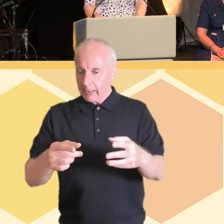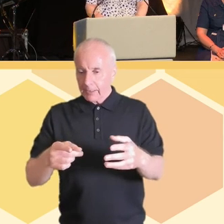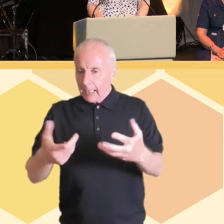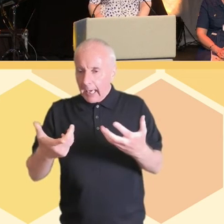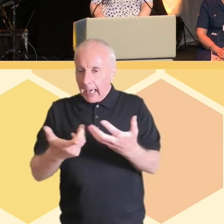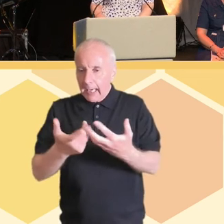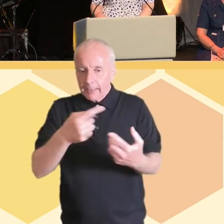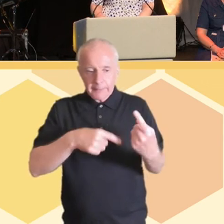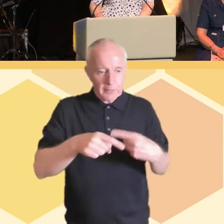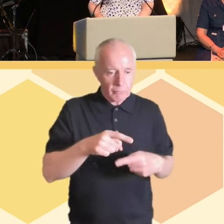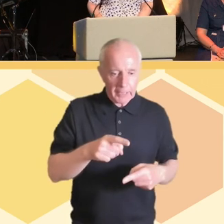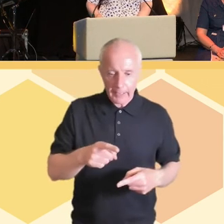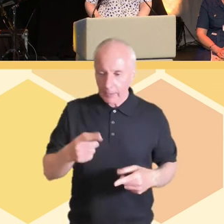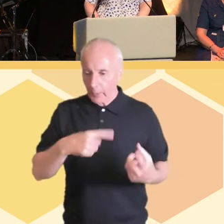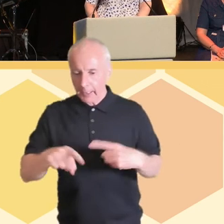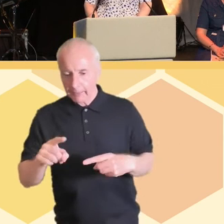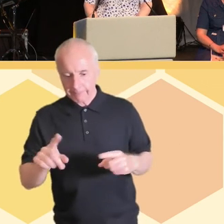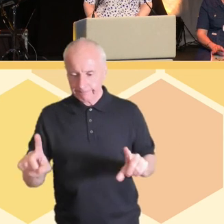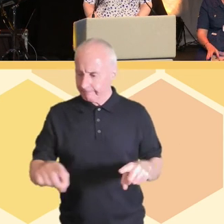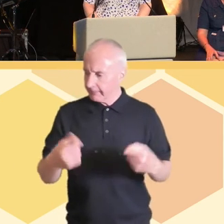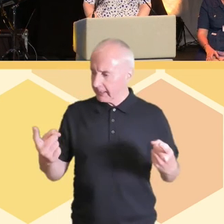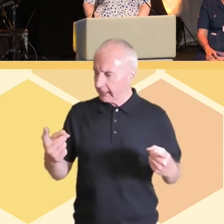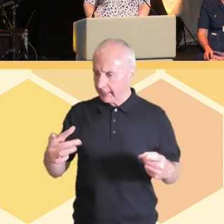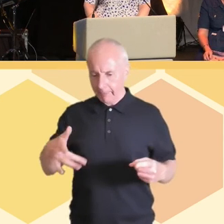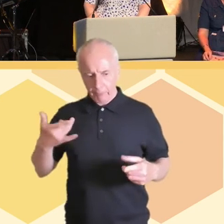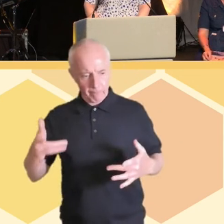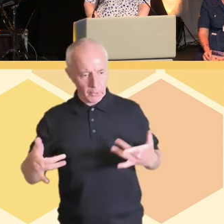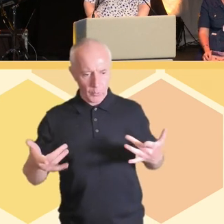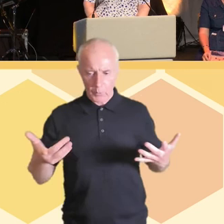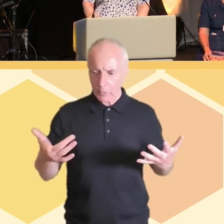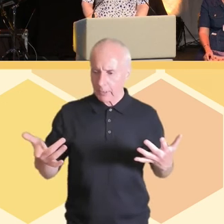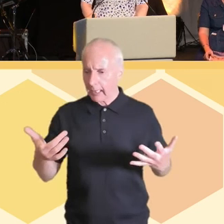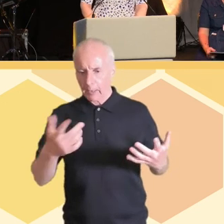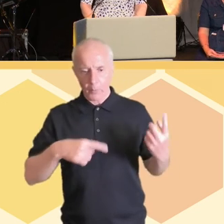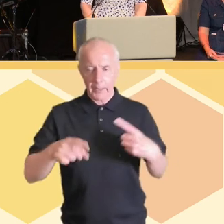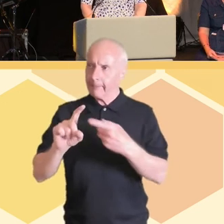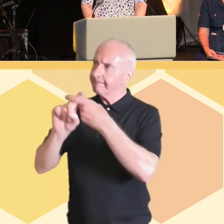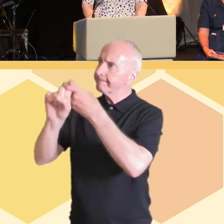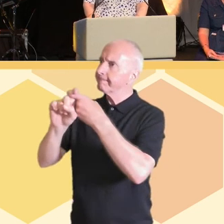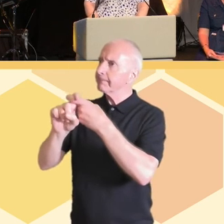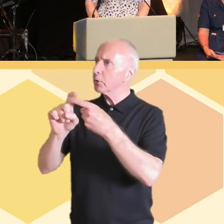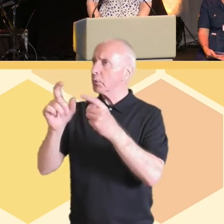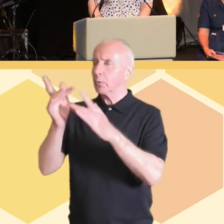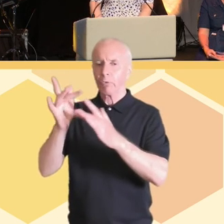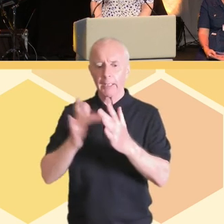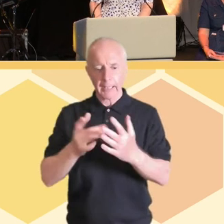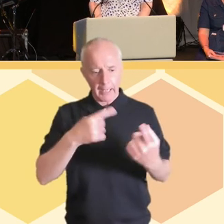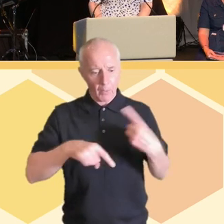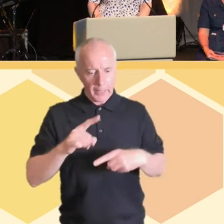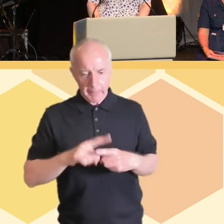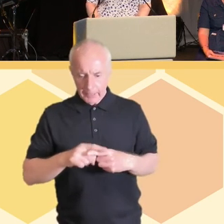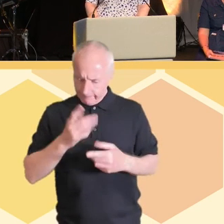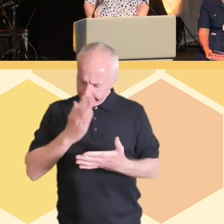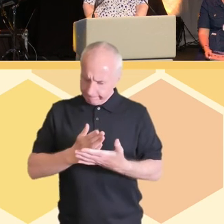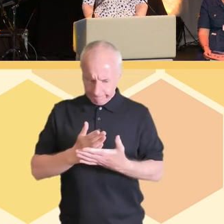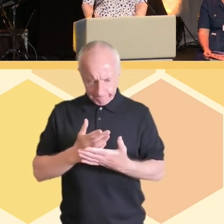we profoundly differ as we seek to be faithful to Christ, and how we remain true to who we are as a movement